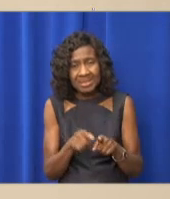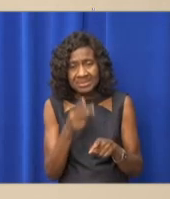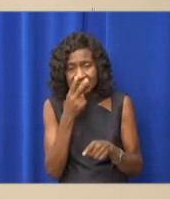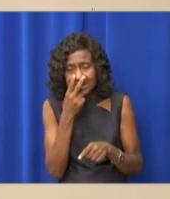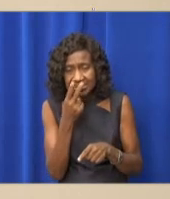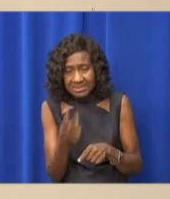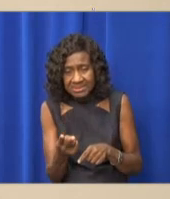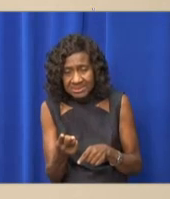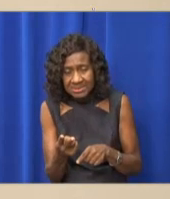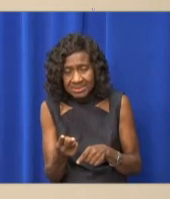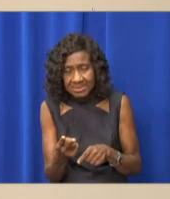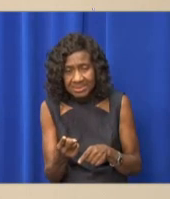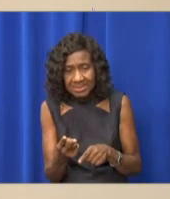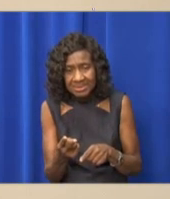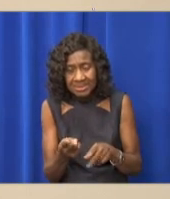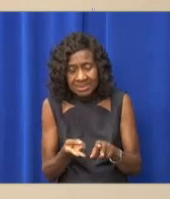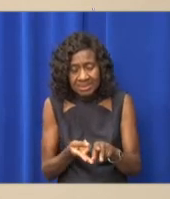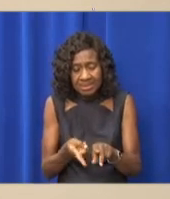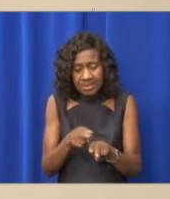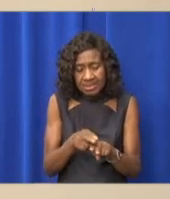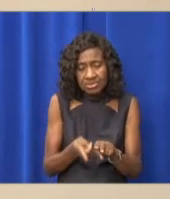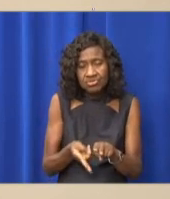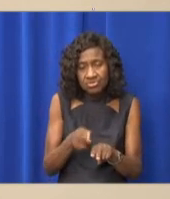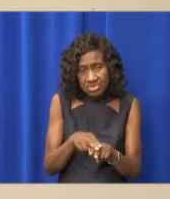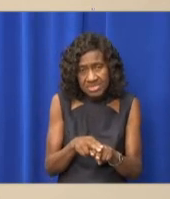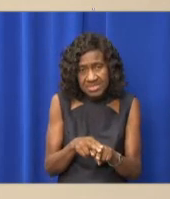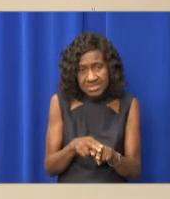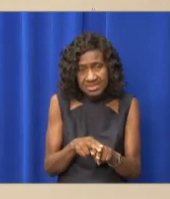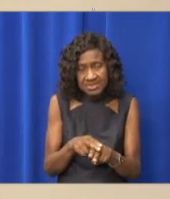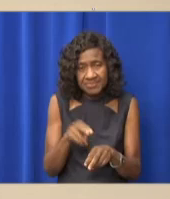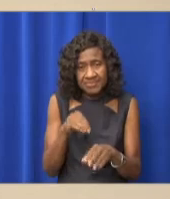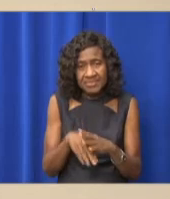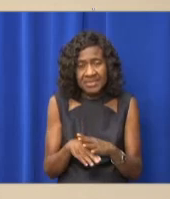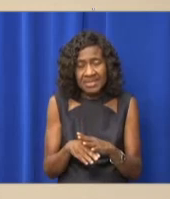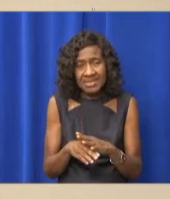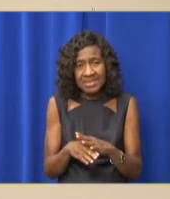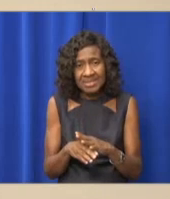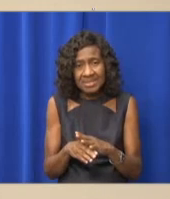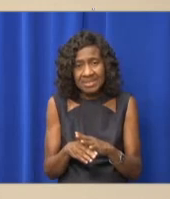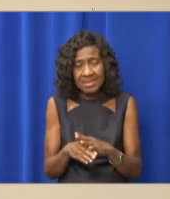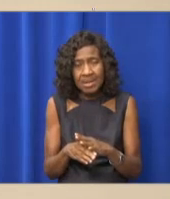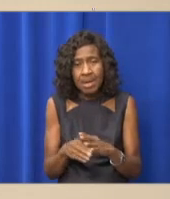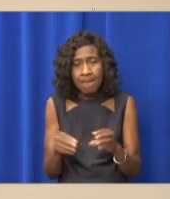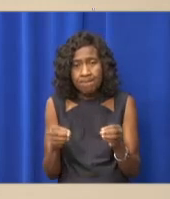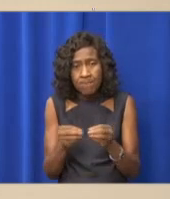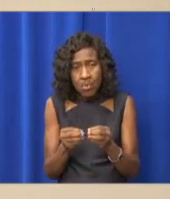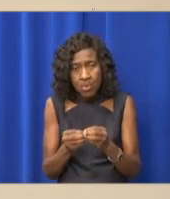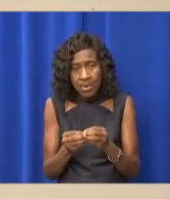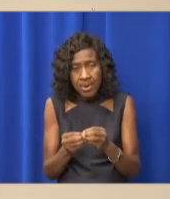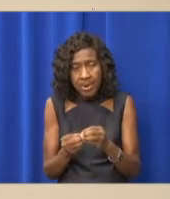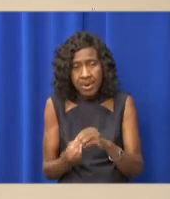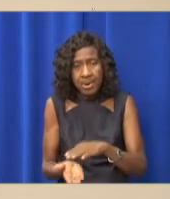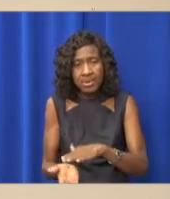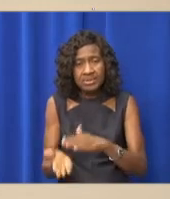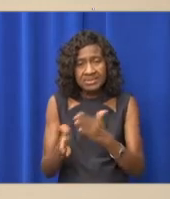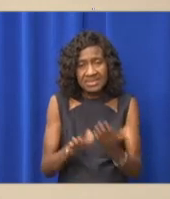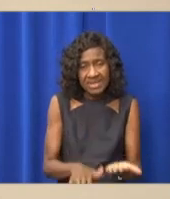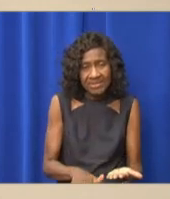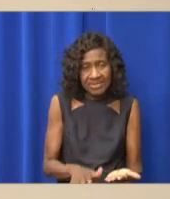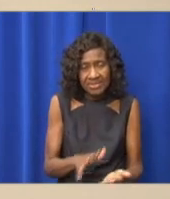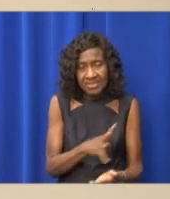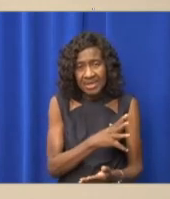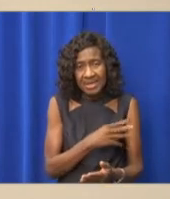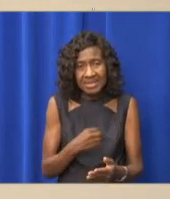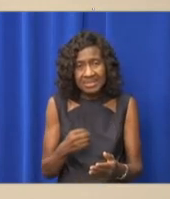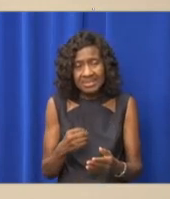increases. That is, as there is a spike in infections and in deaths. We are